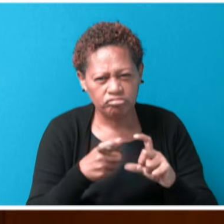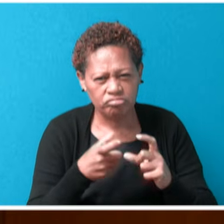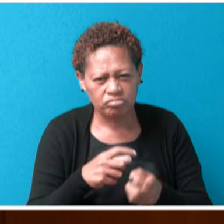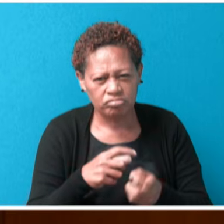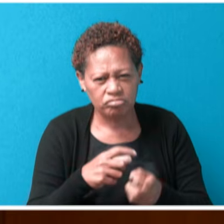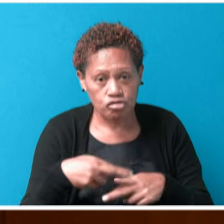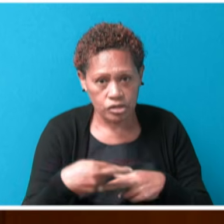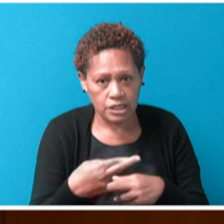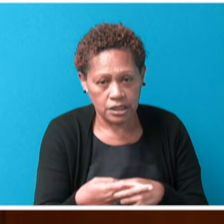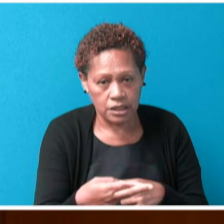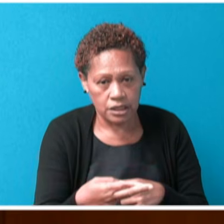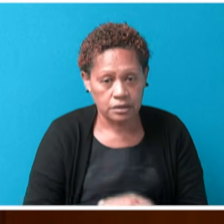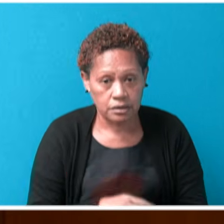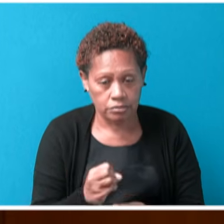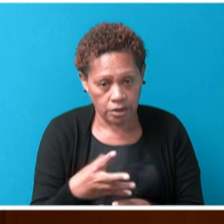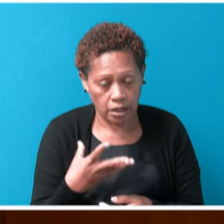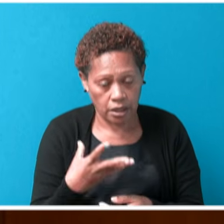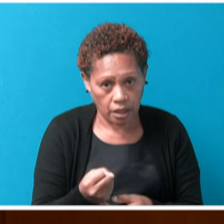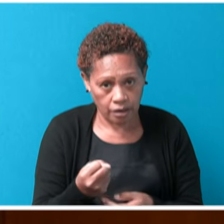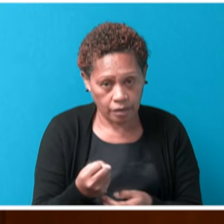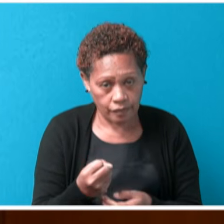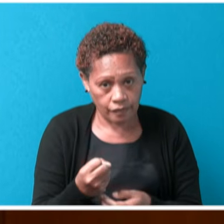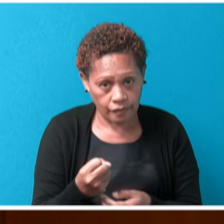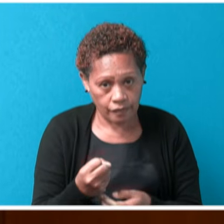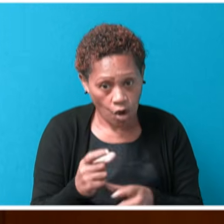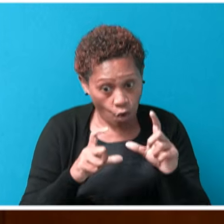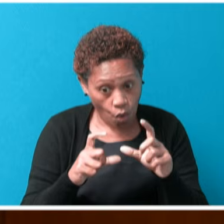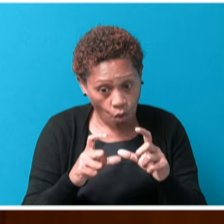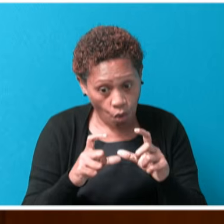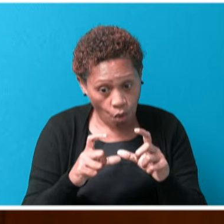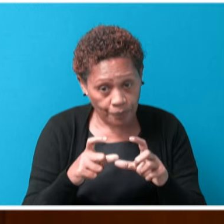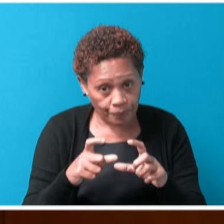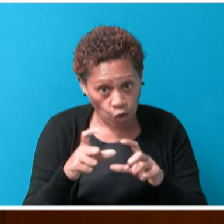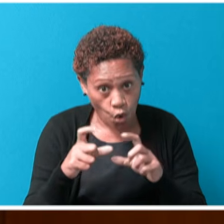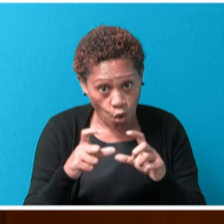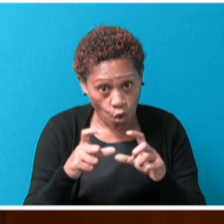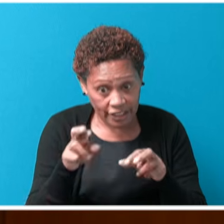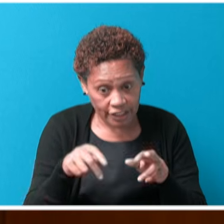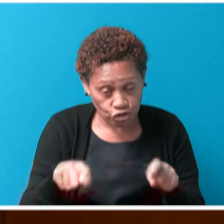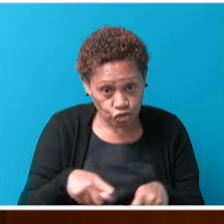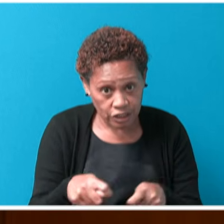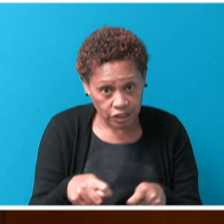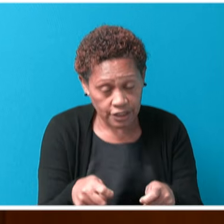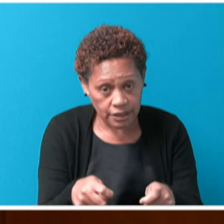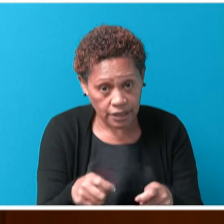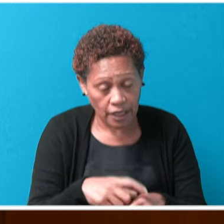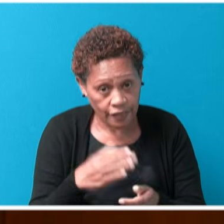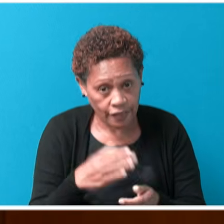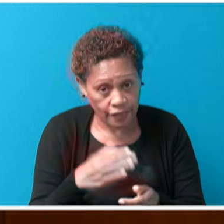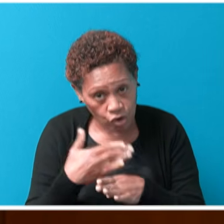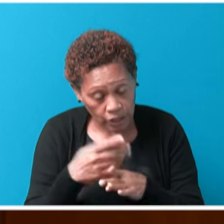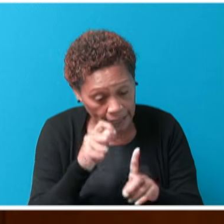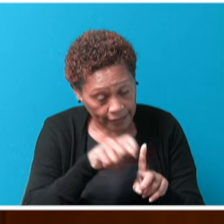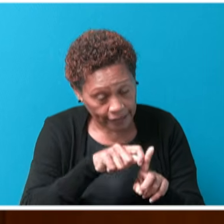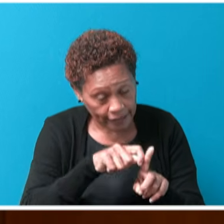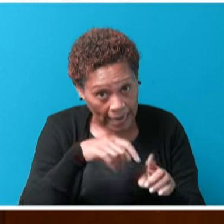will pursue a coordinated strategy focused on productivity-led growth, targeted investment